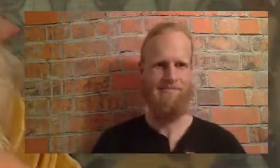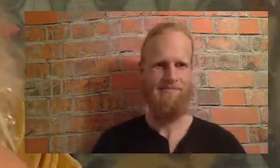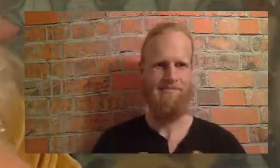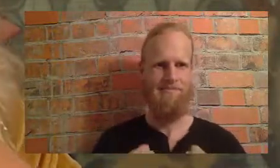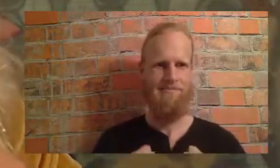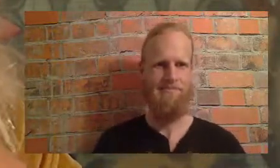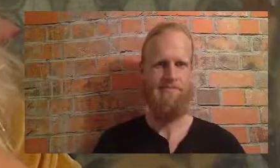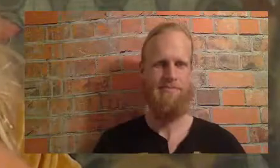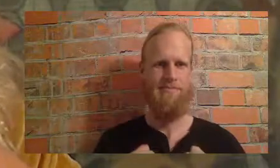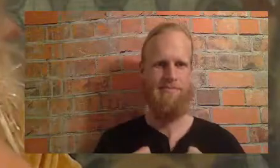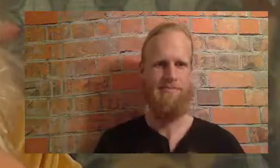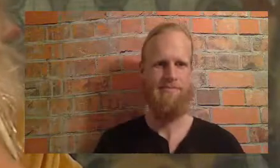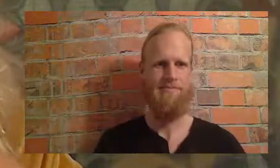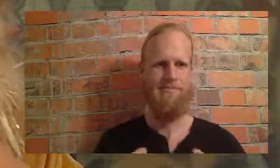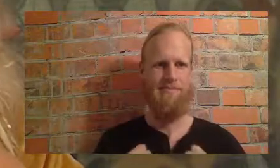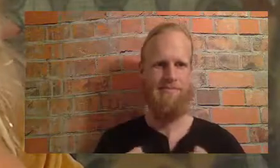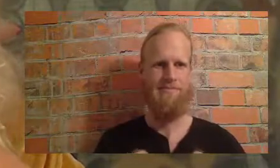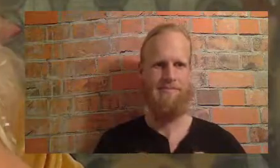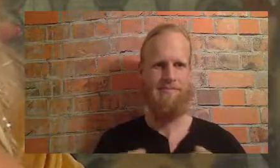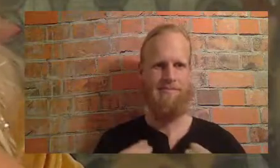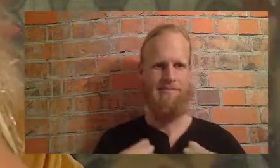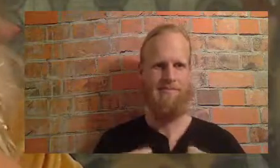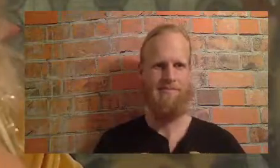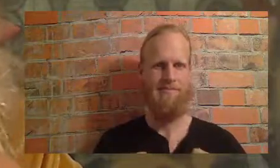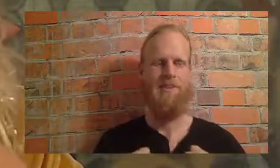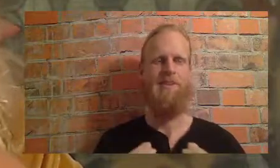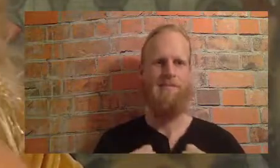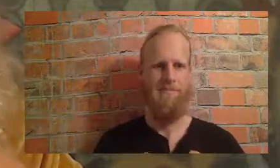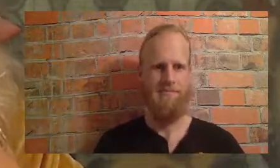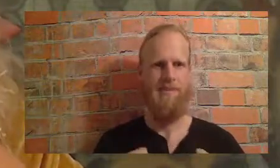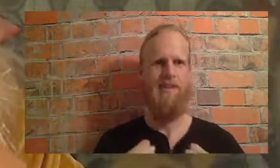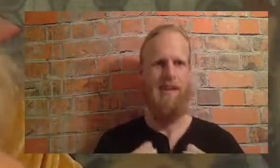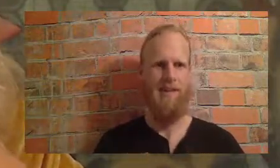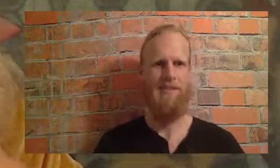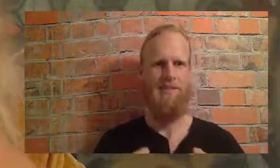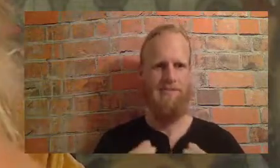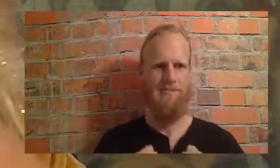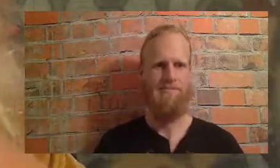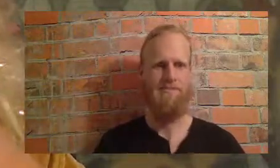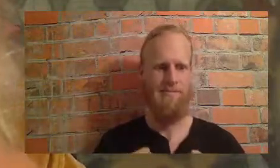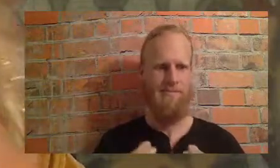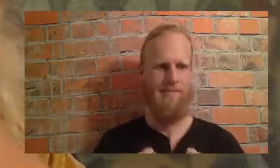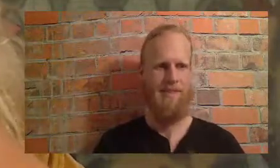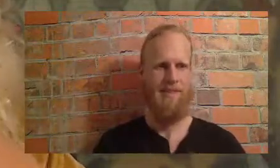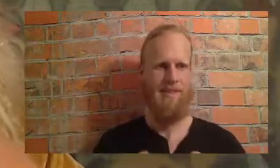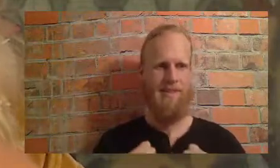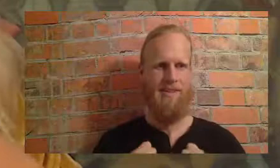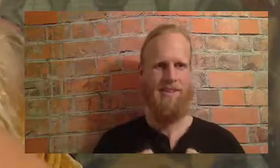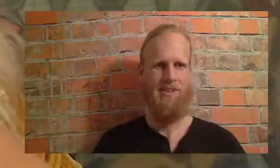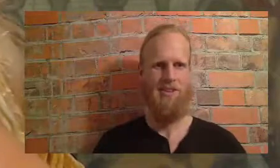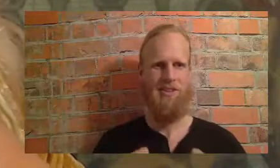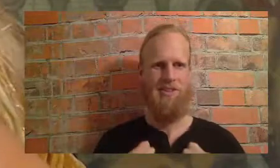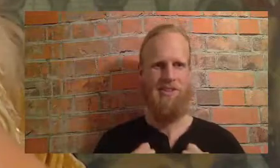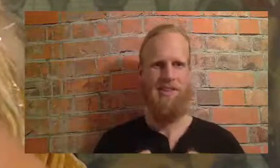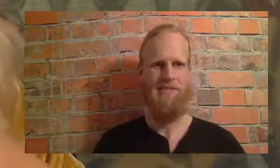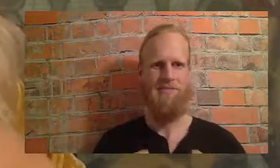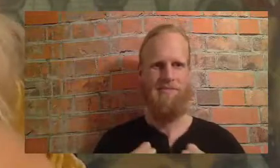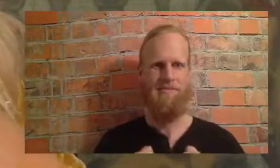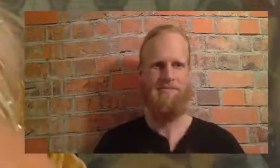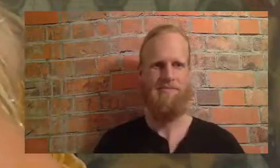Tuning in to the issue that you want to accelerate health and healing about.